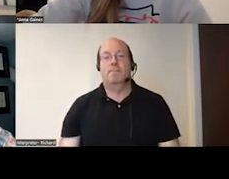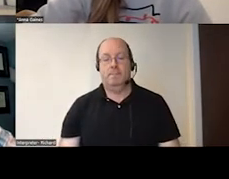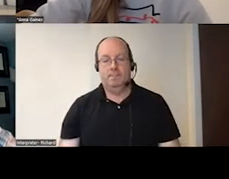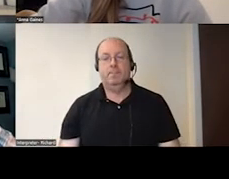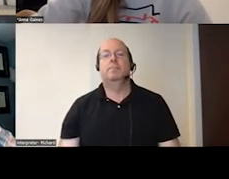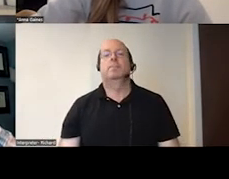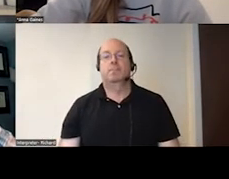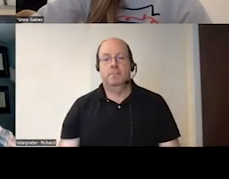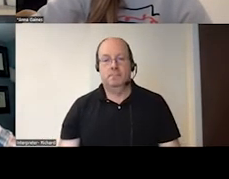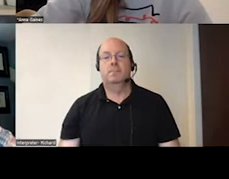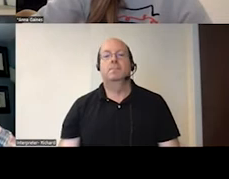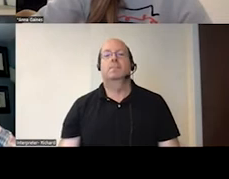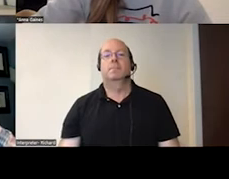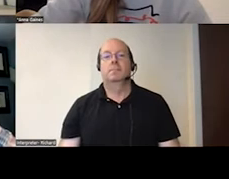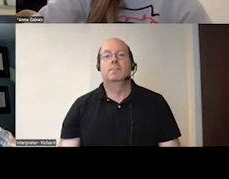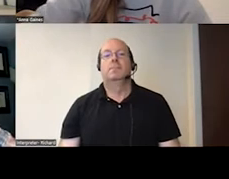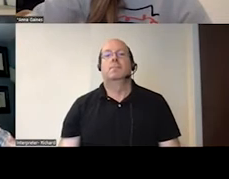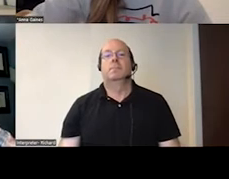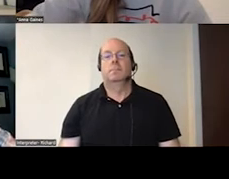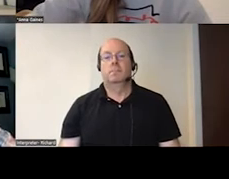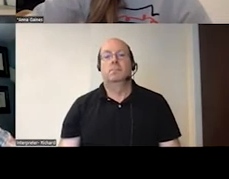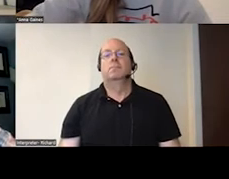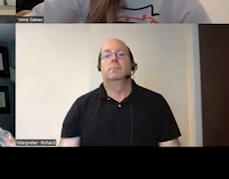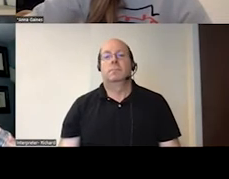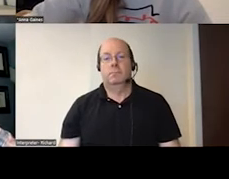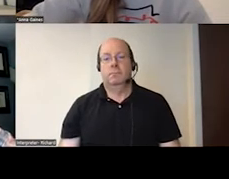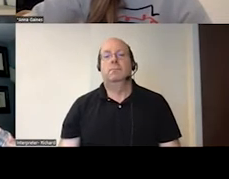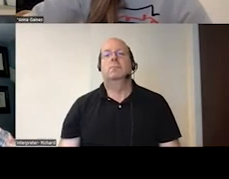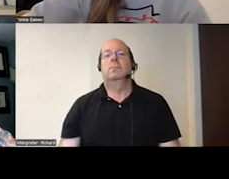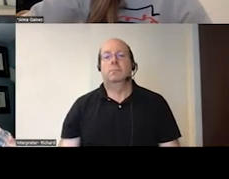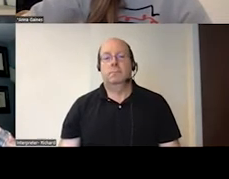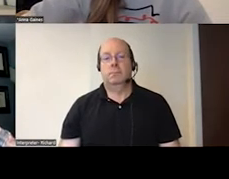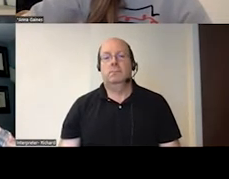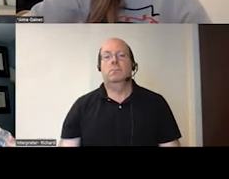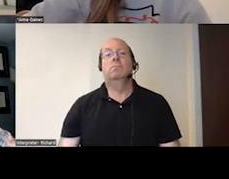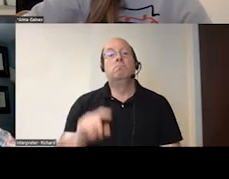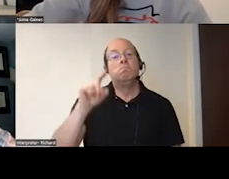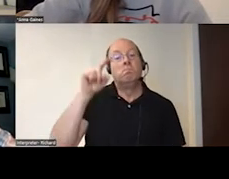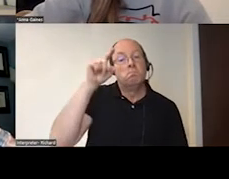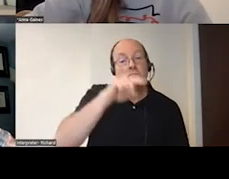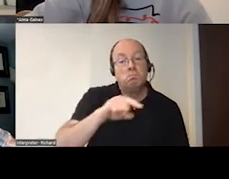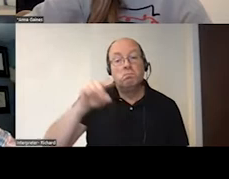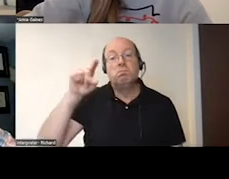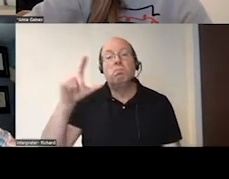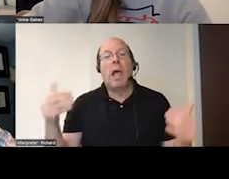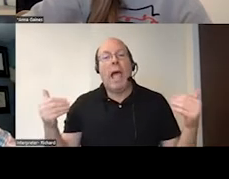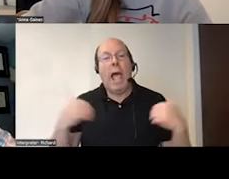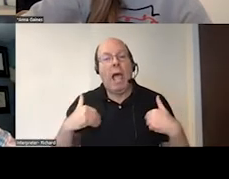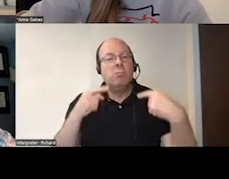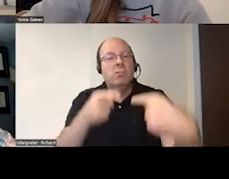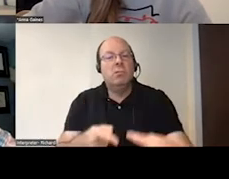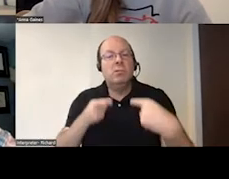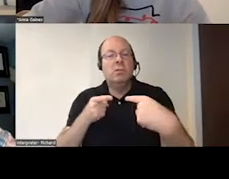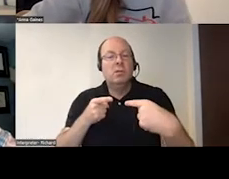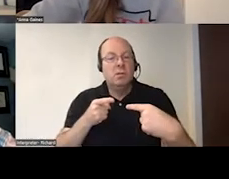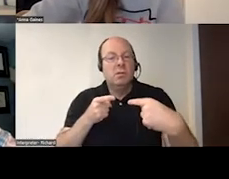that clearly there are challenges that maybe all of you have experienced in some way that